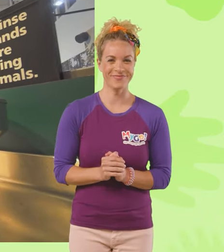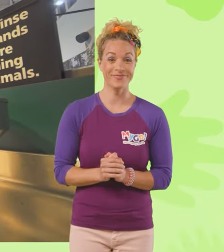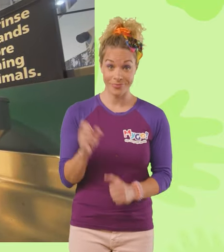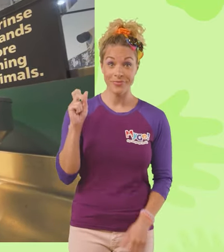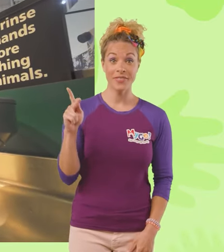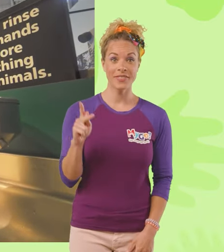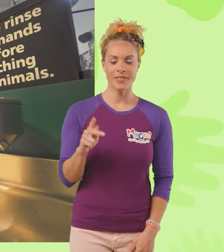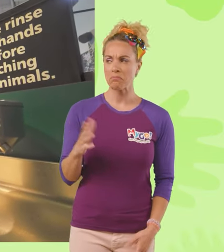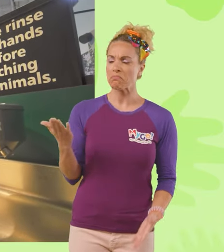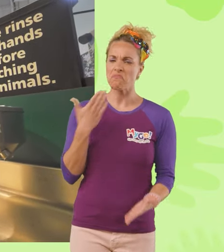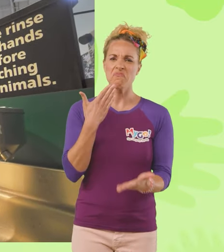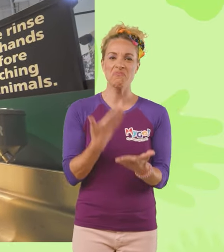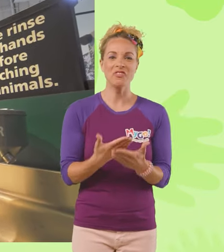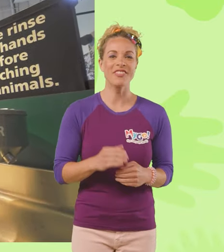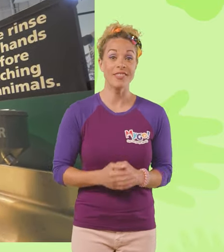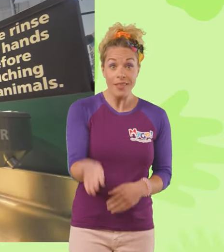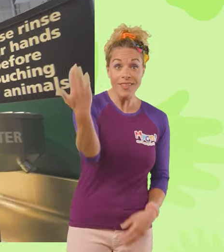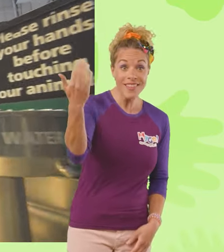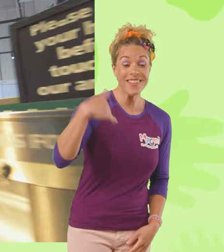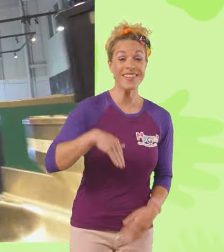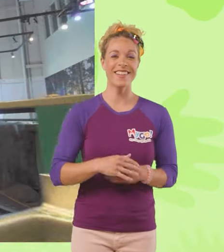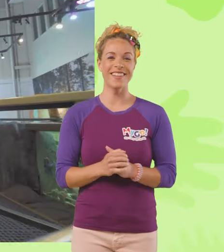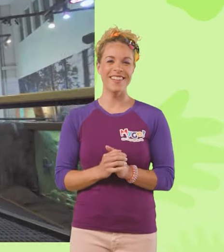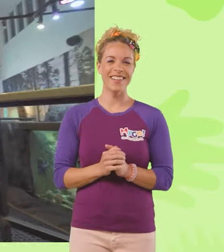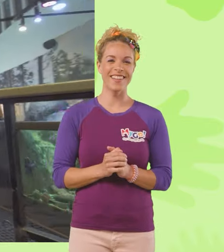Okay. I think that's good. Let's go. Come on.